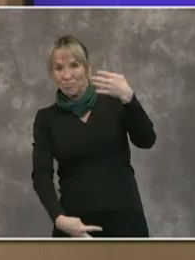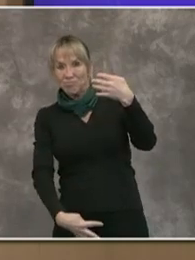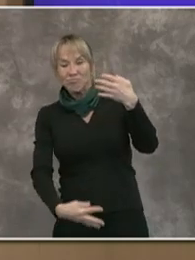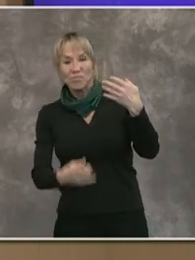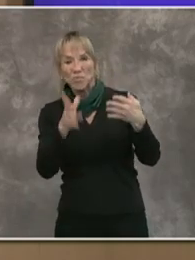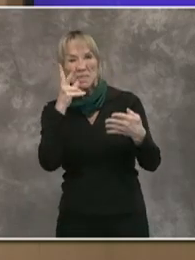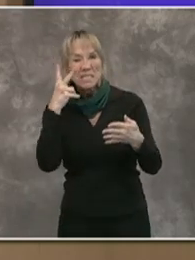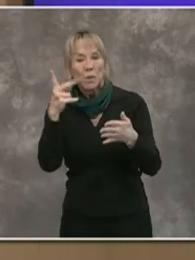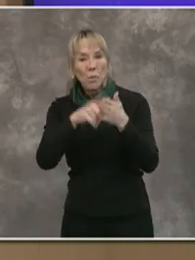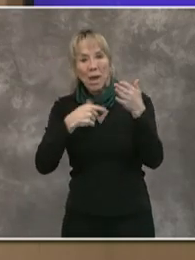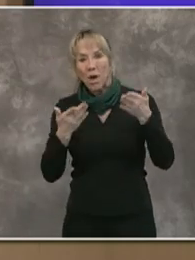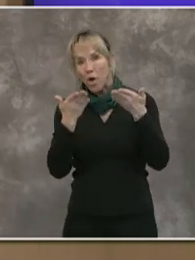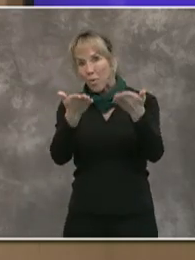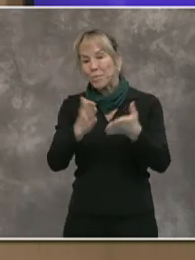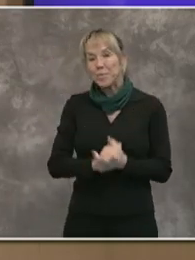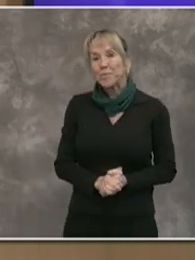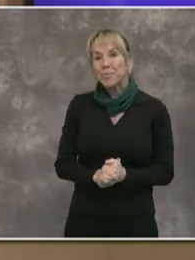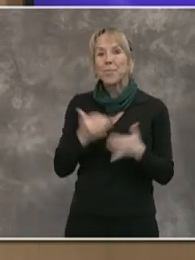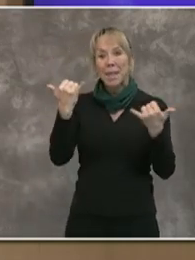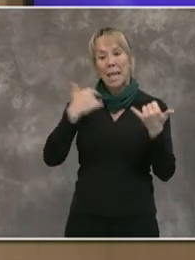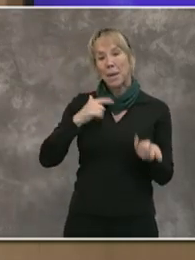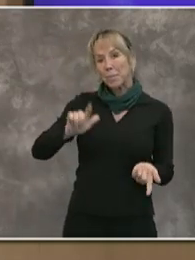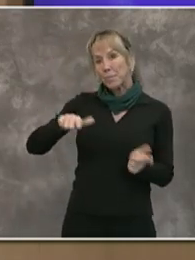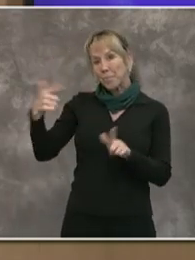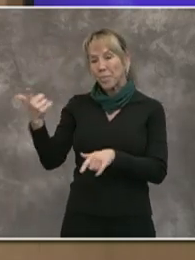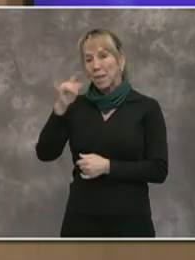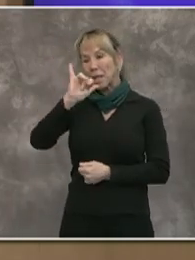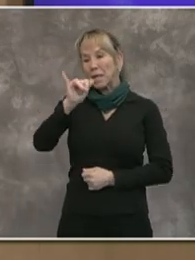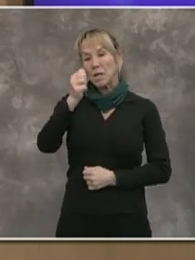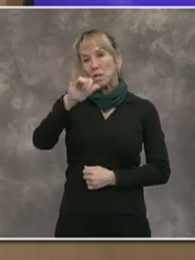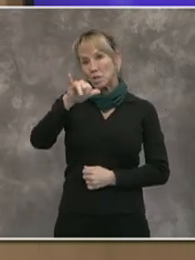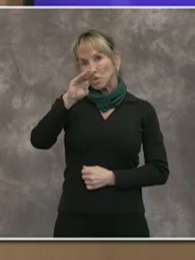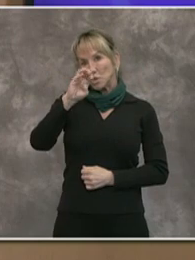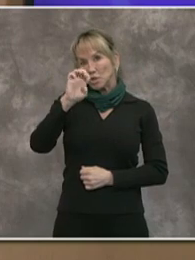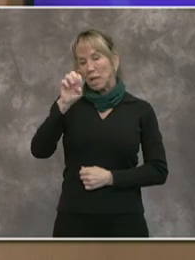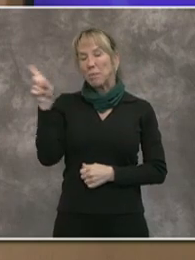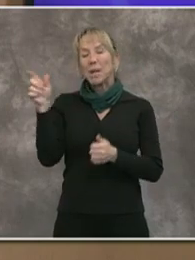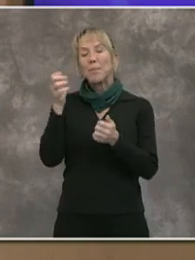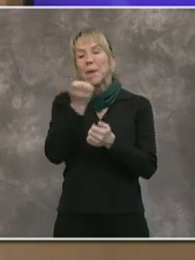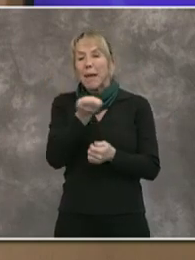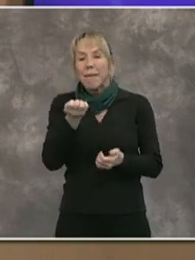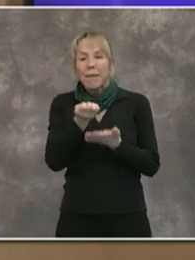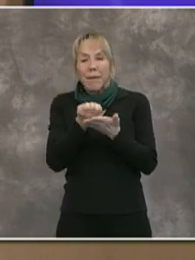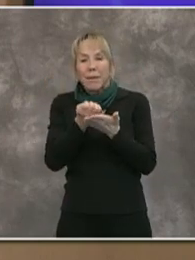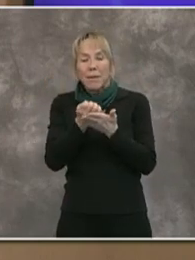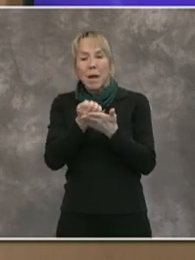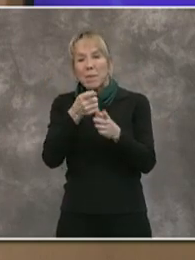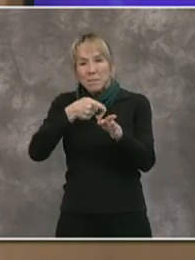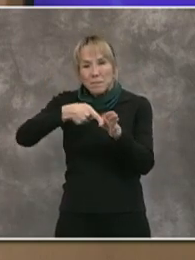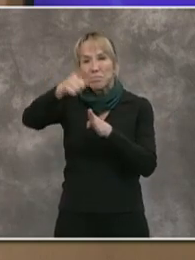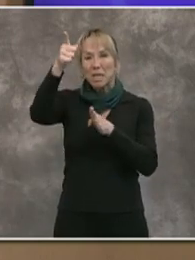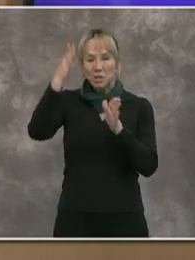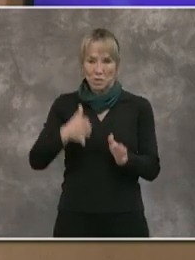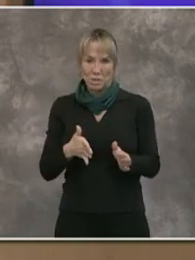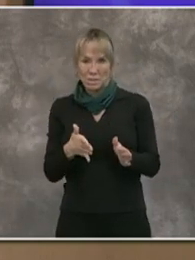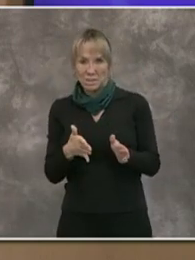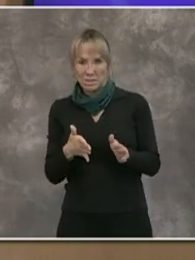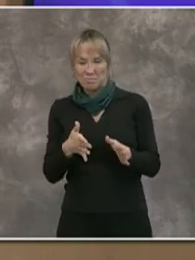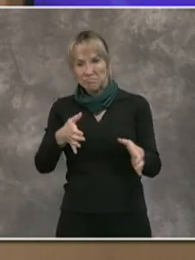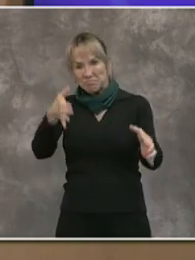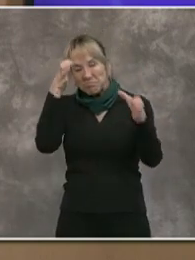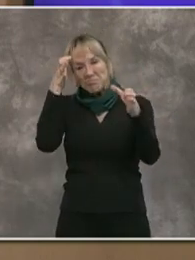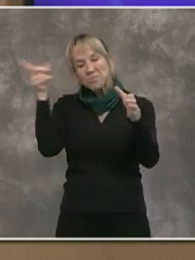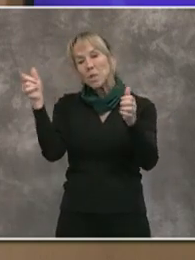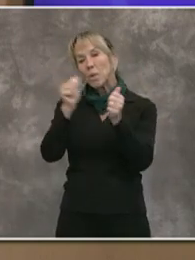I'd now like to turn it over to Jamie with the Economic Development Specialist with the Small Business Administration San Diego